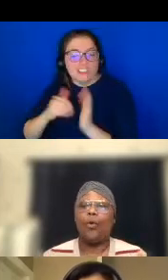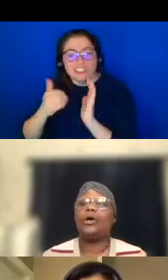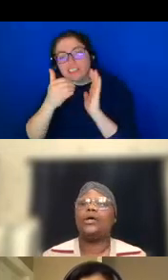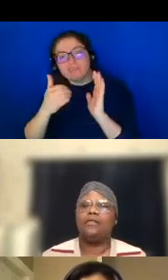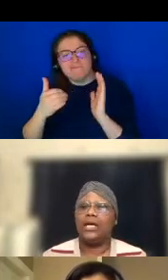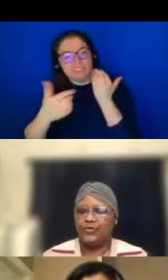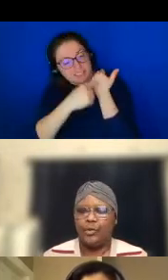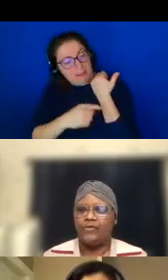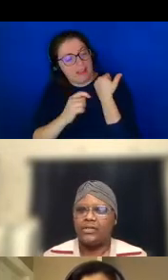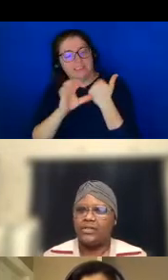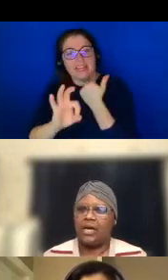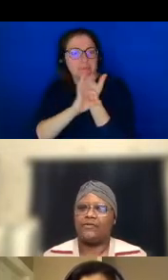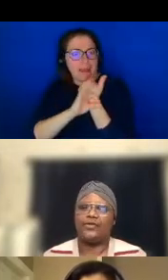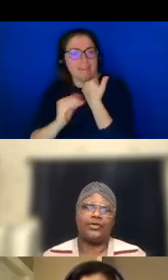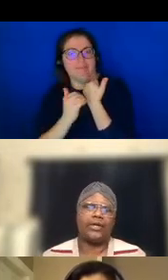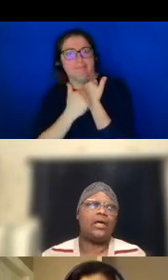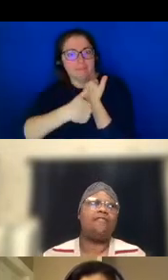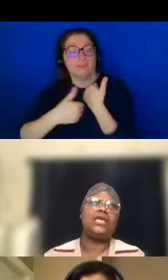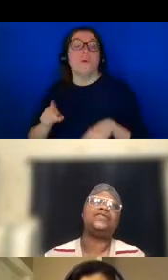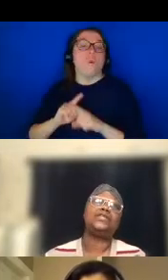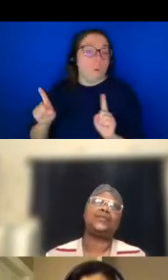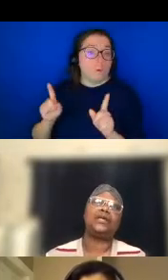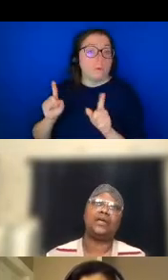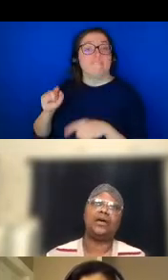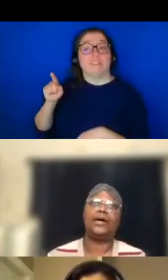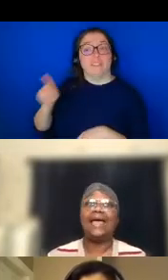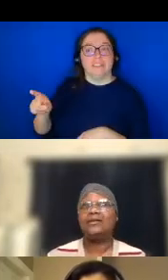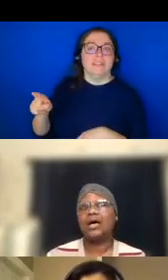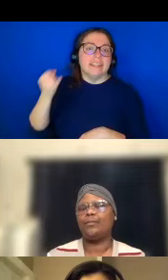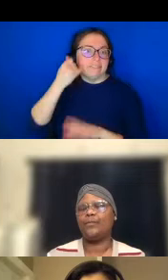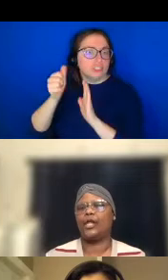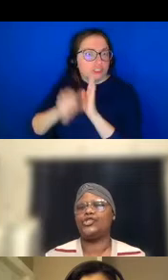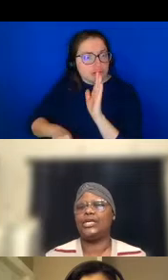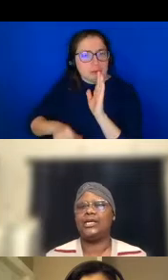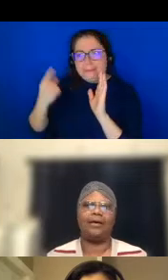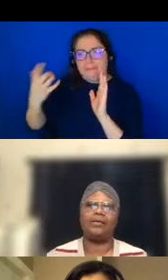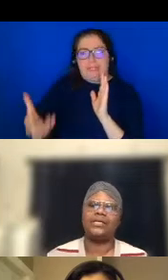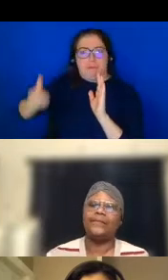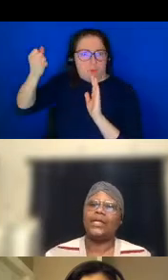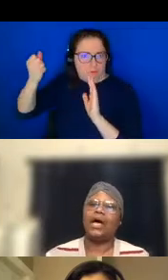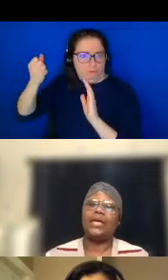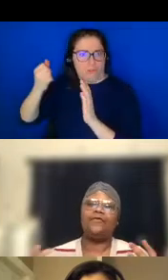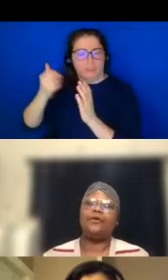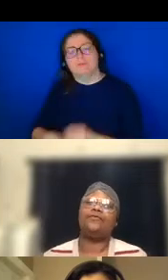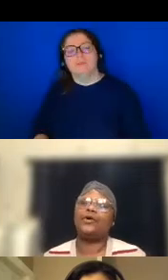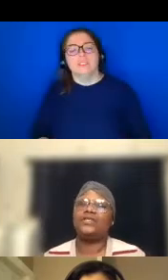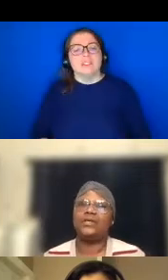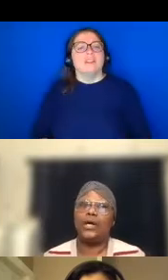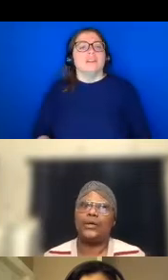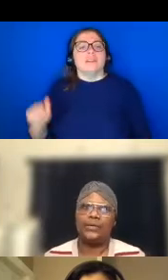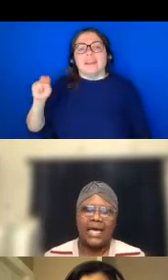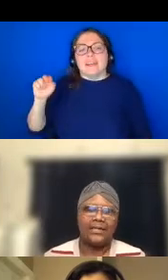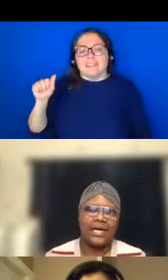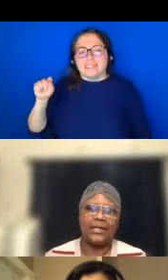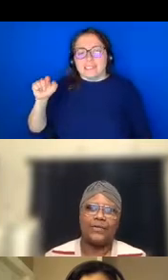an organ that gets removed at the time of surgery. And the easiest way to think about anatomic pathology is if you've known someone